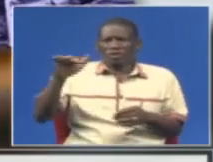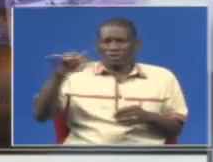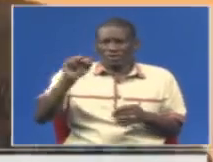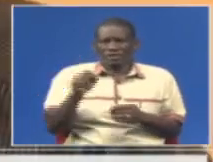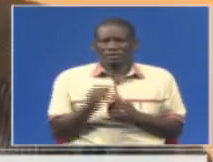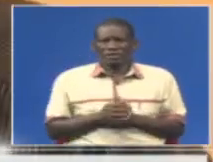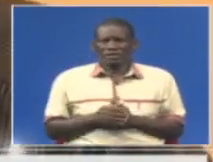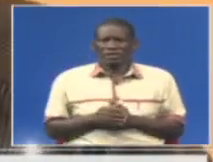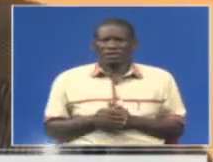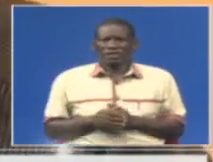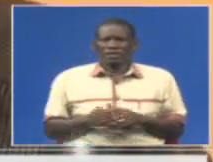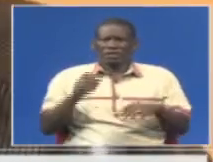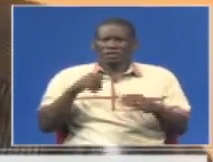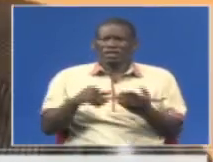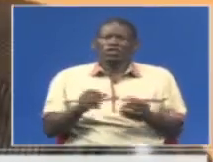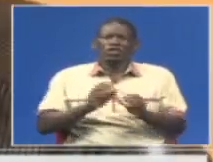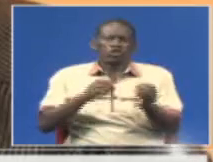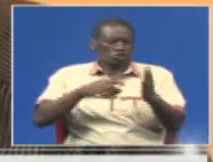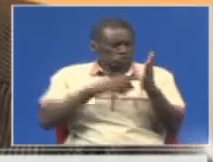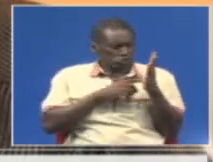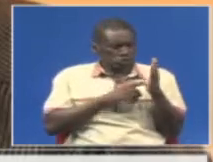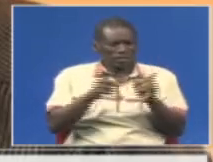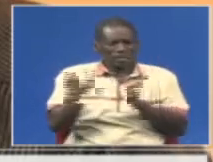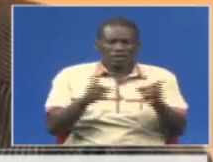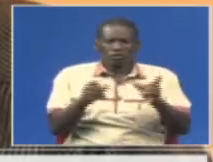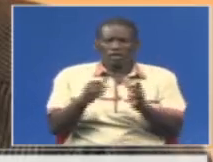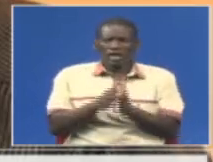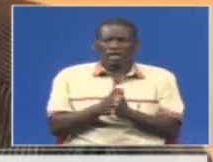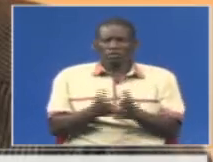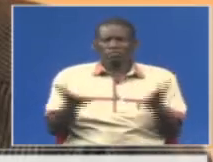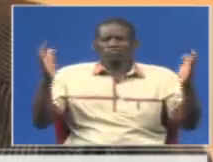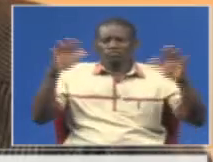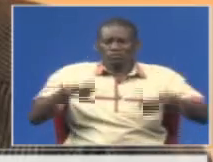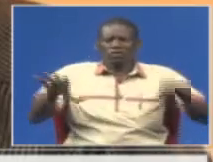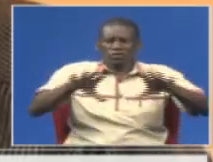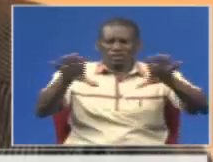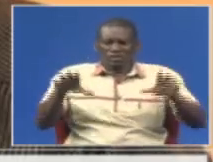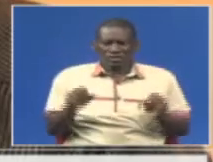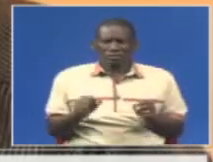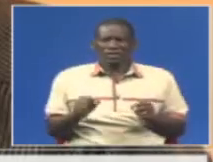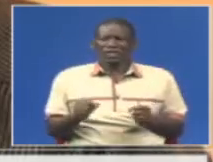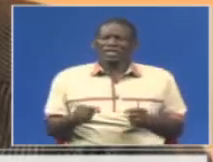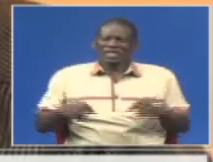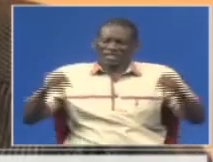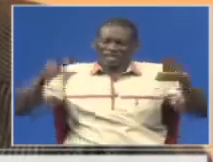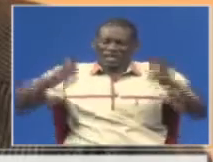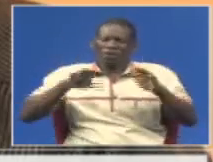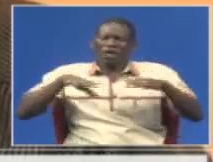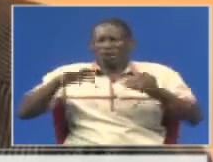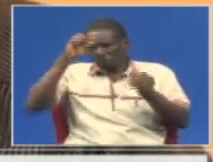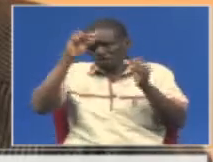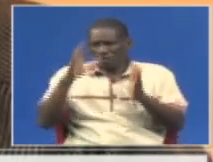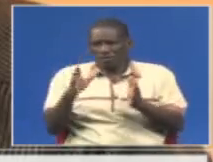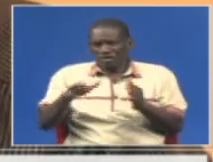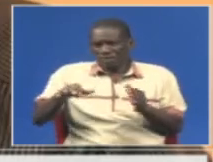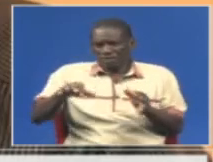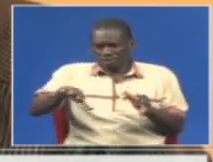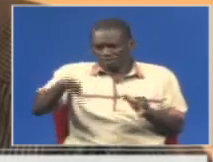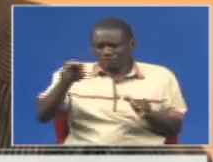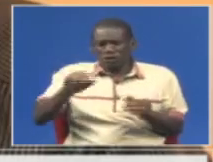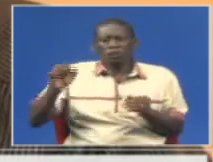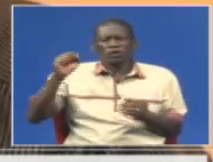Njuma. In a lack of show of direction and collapse of systems, it is unclear how the governor's hand-picked